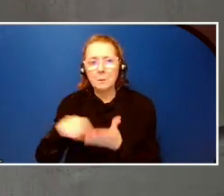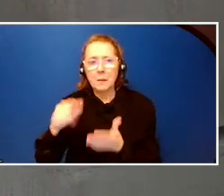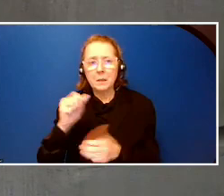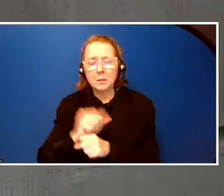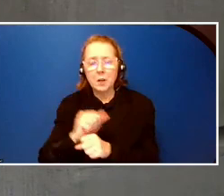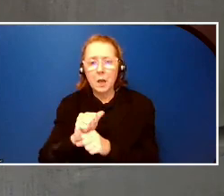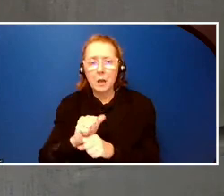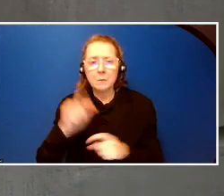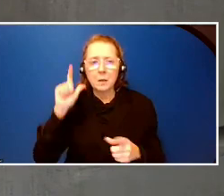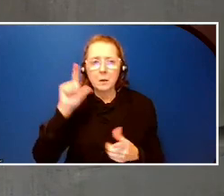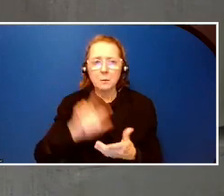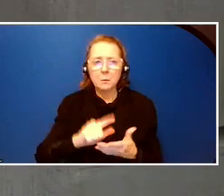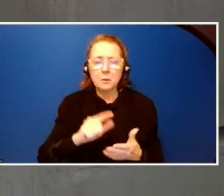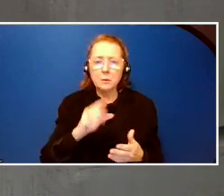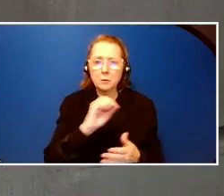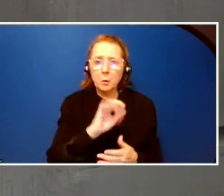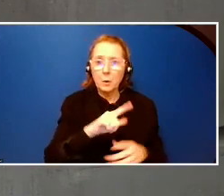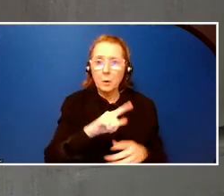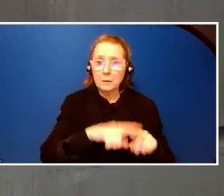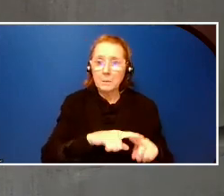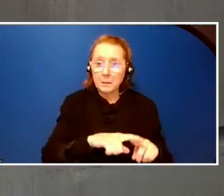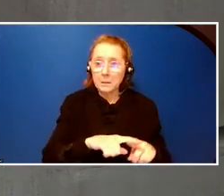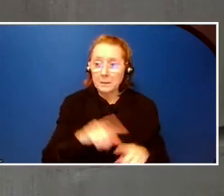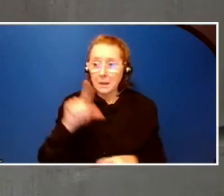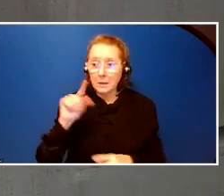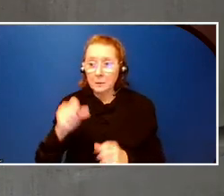years later, aren't these all things that Oregon needs?